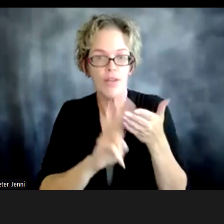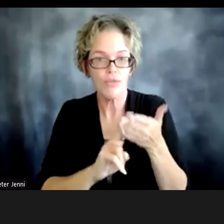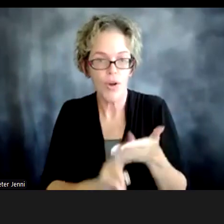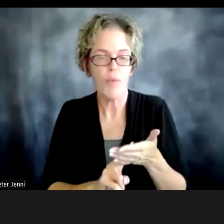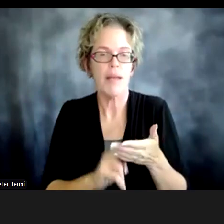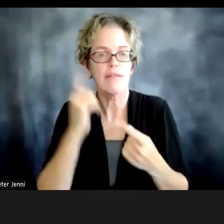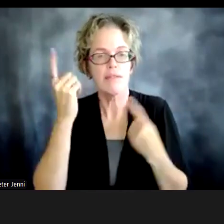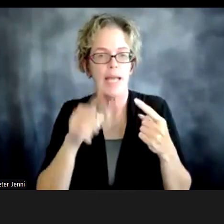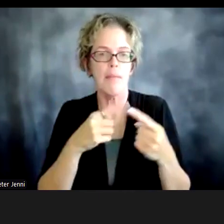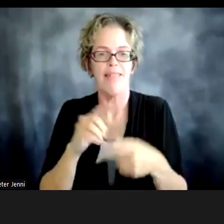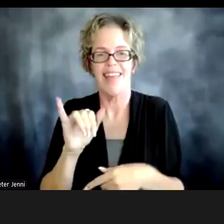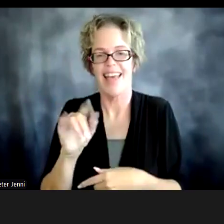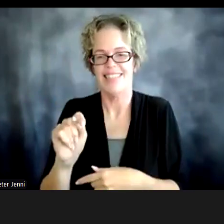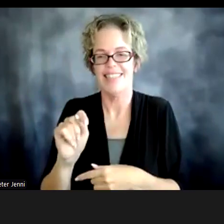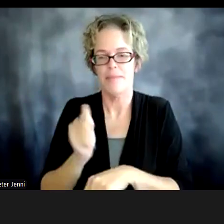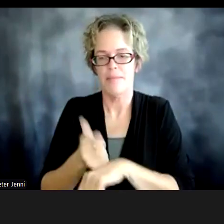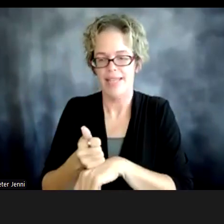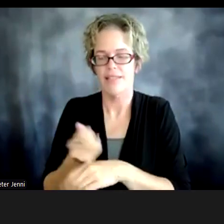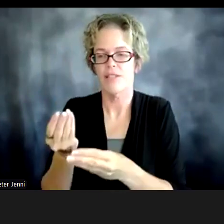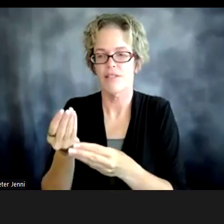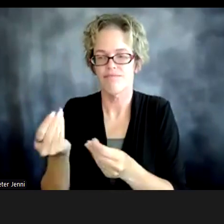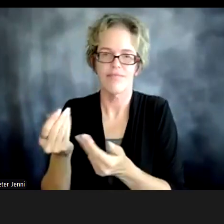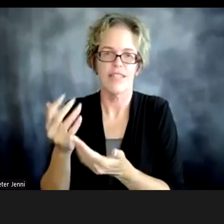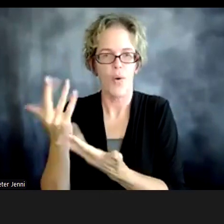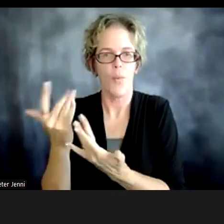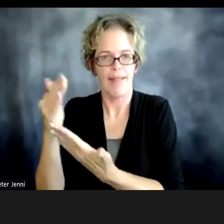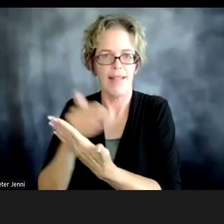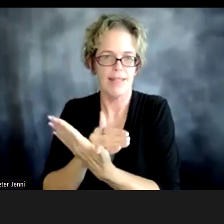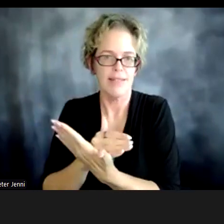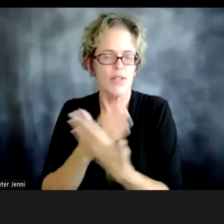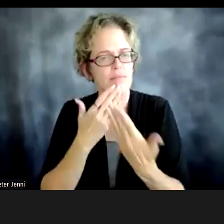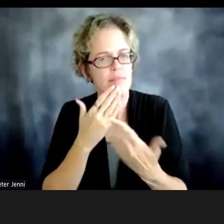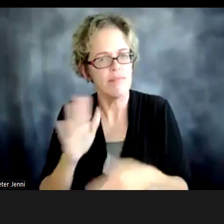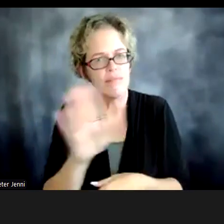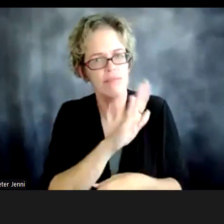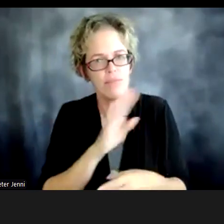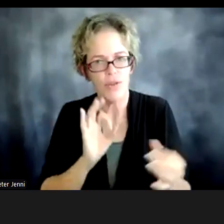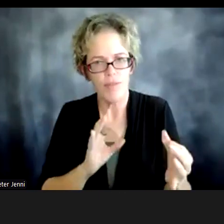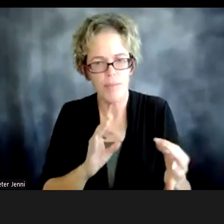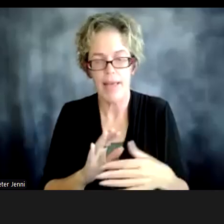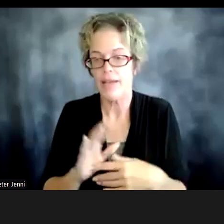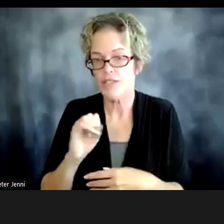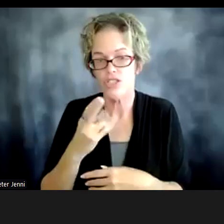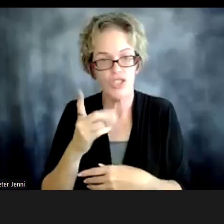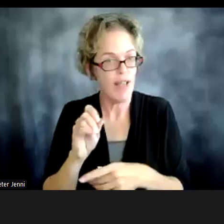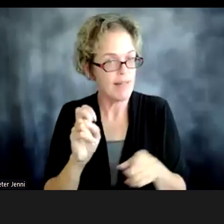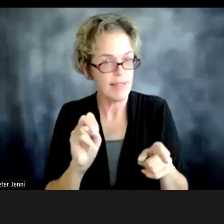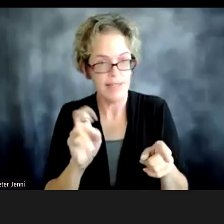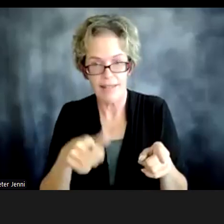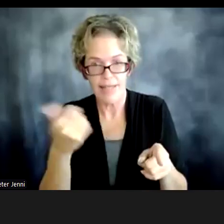the IT-based solution waitlist. And so I really do appreciate the participation. I don't know, Sheldon, anything that you would add